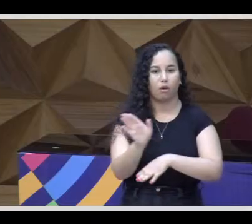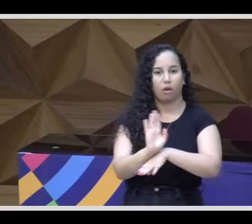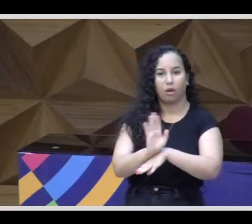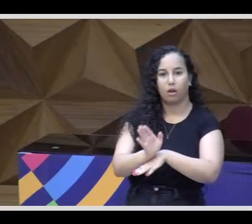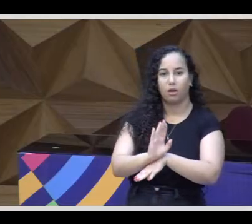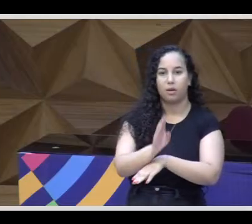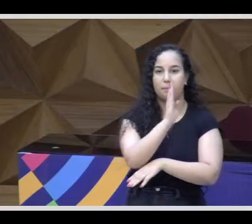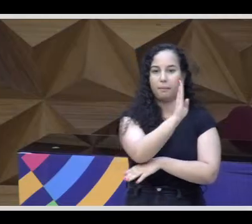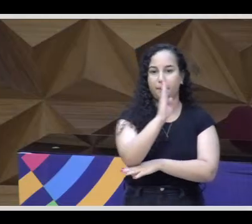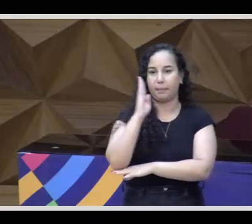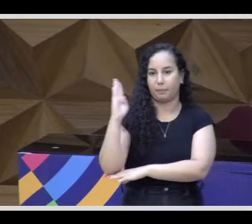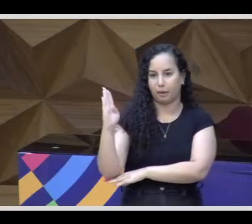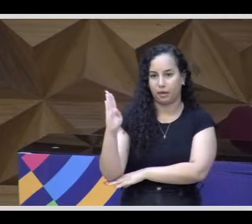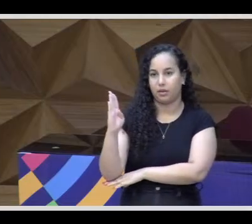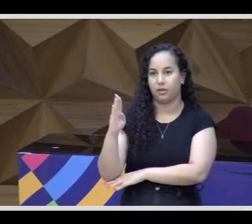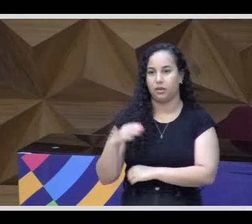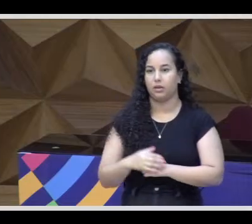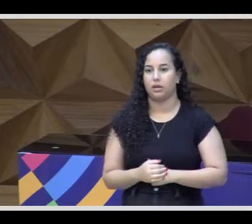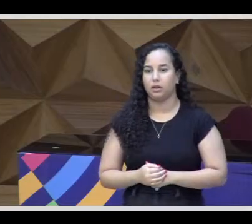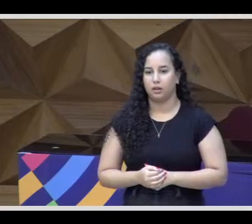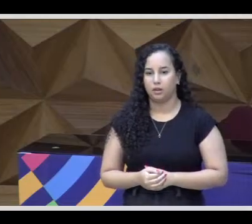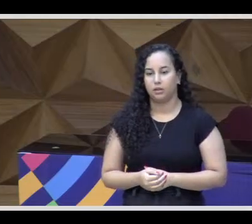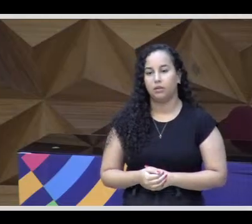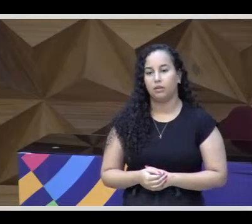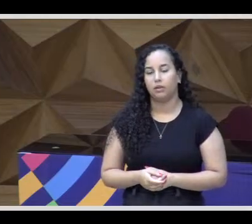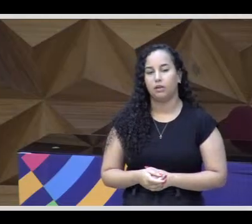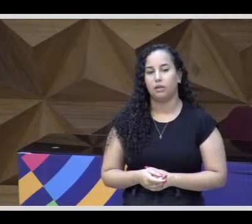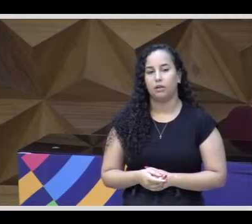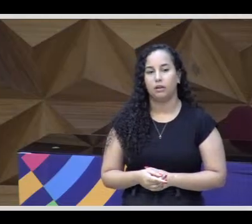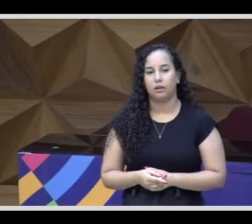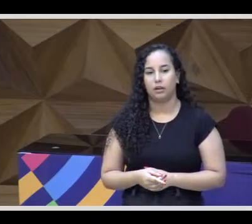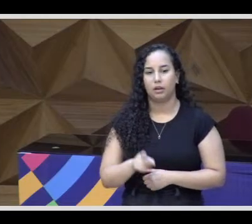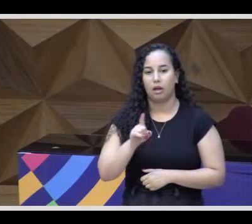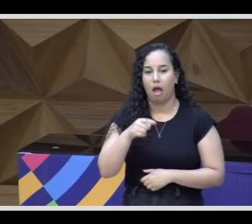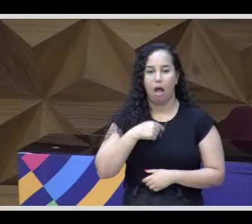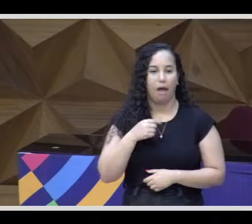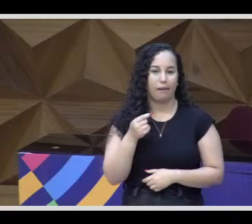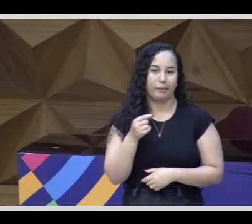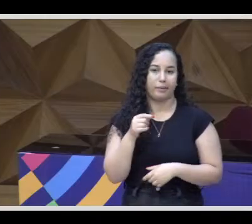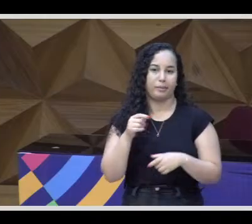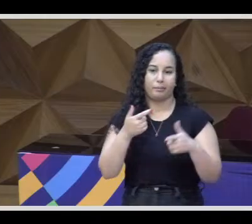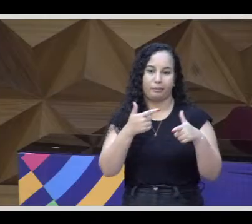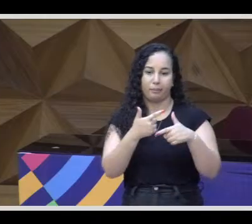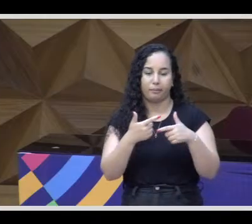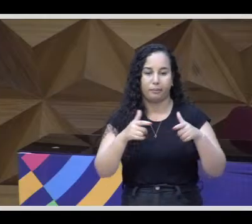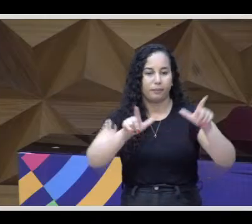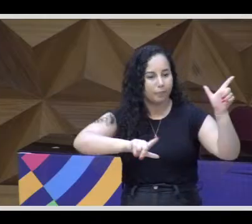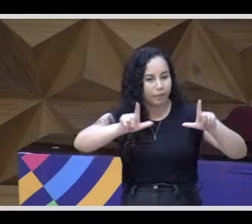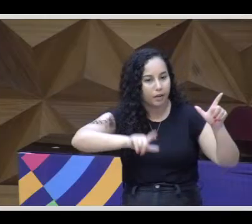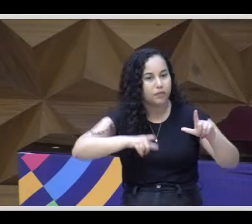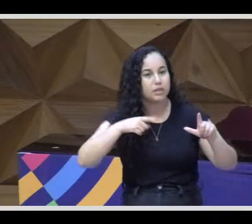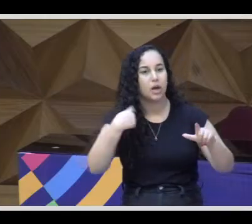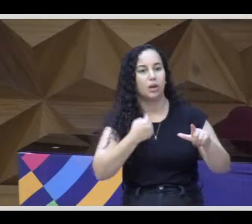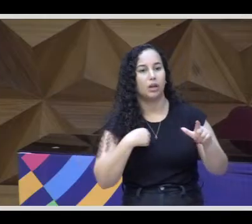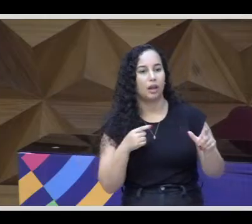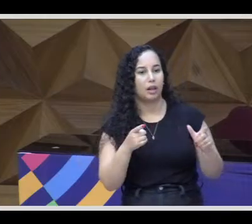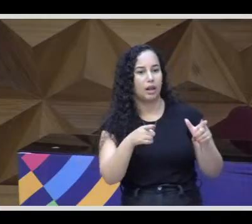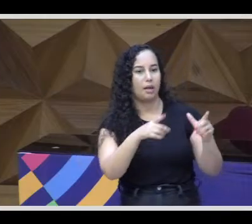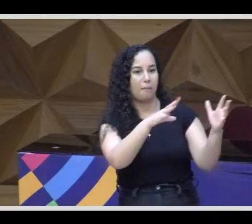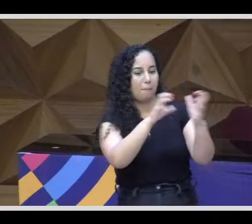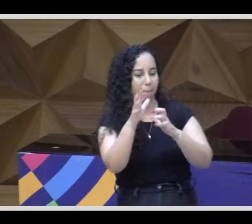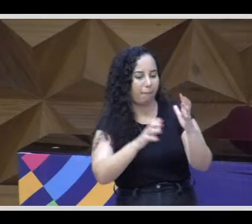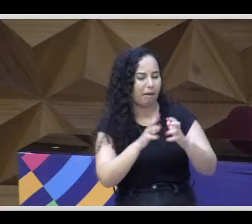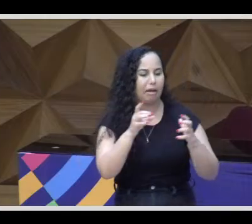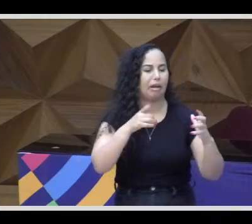called BBB, Big Brother Brazil. It's a reality show where you put people together in a house, they fight, they love,